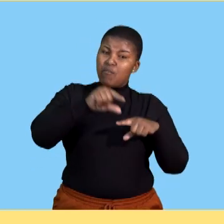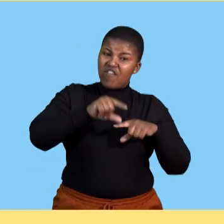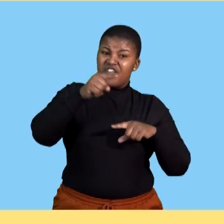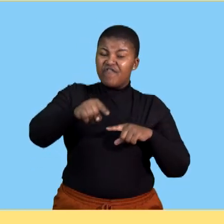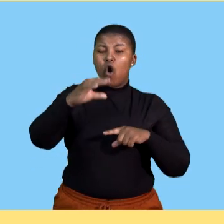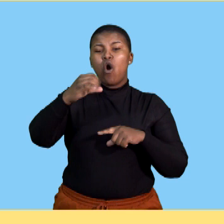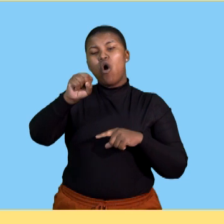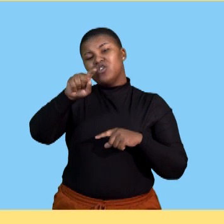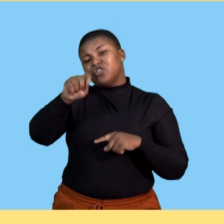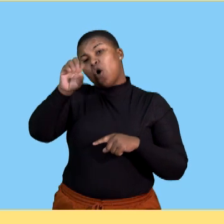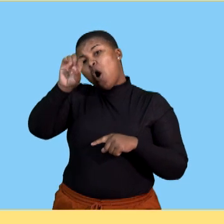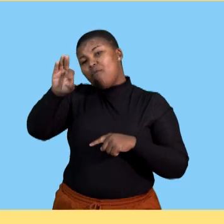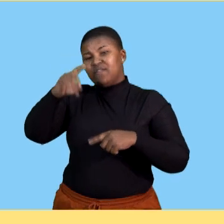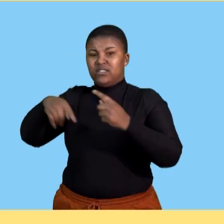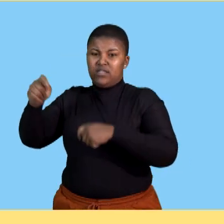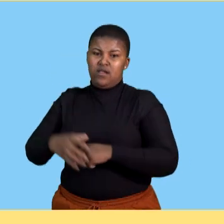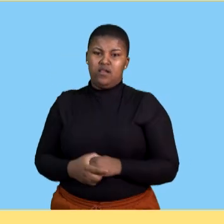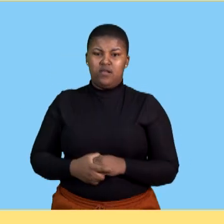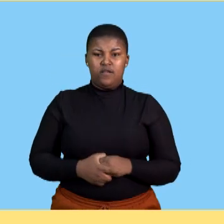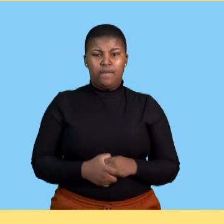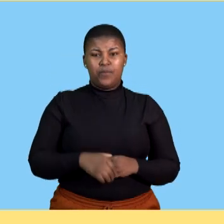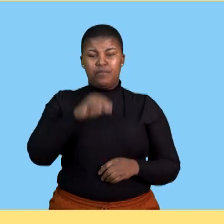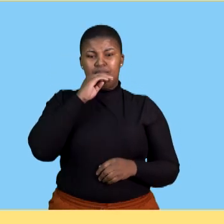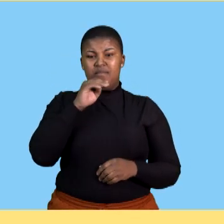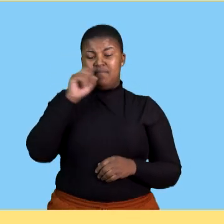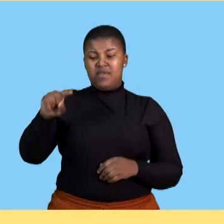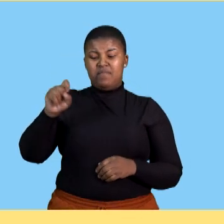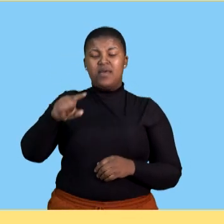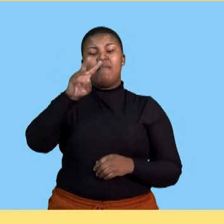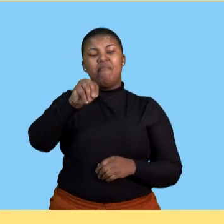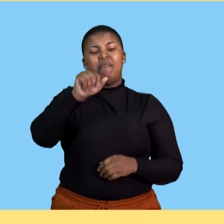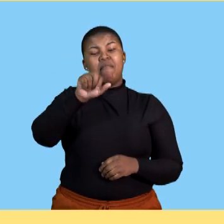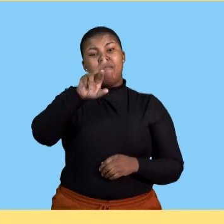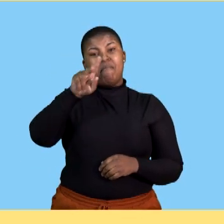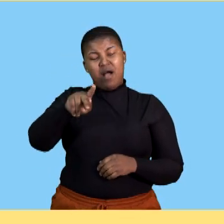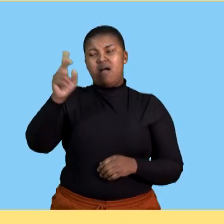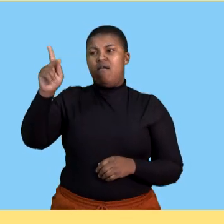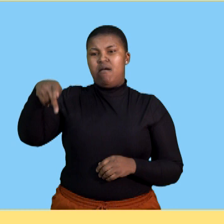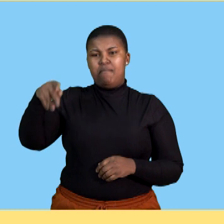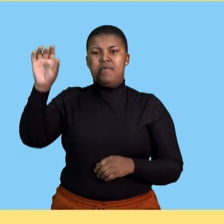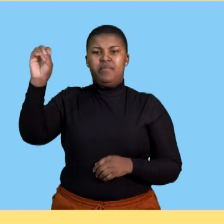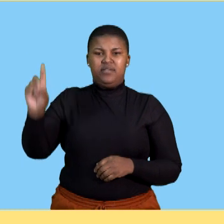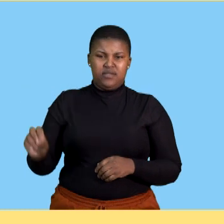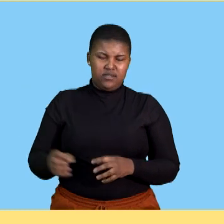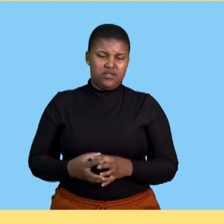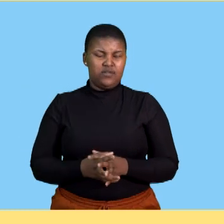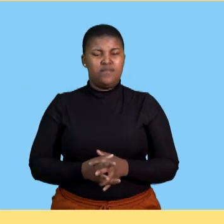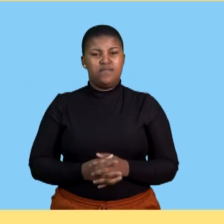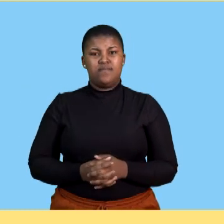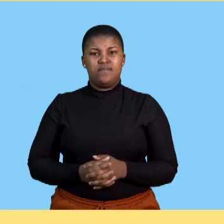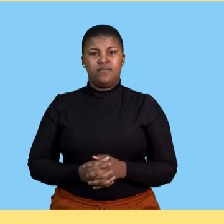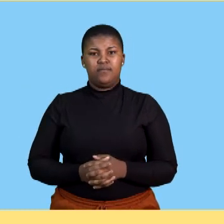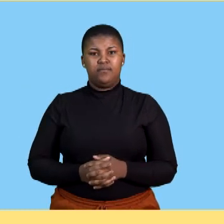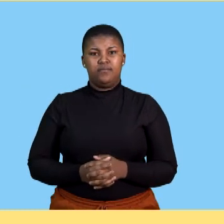sales. We're talking markup percentage. We're talking the markup